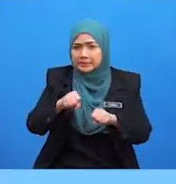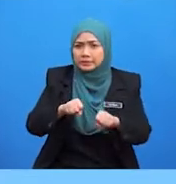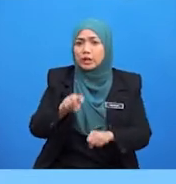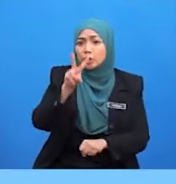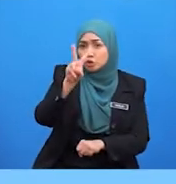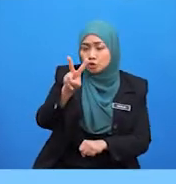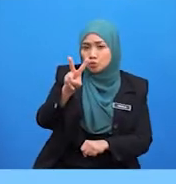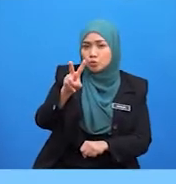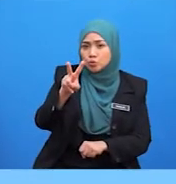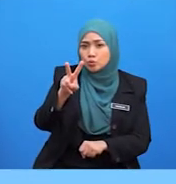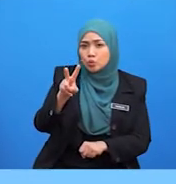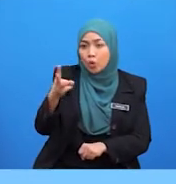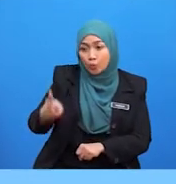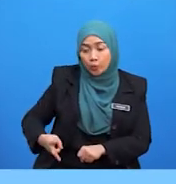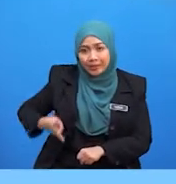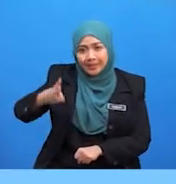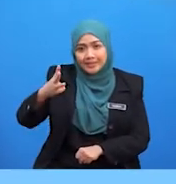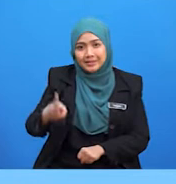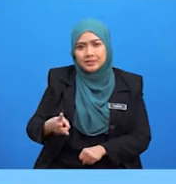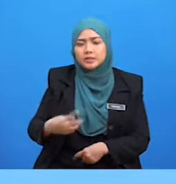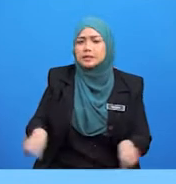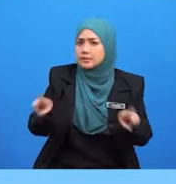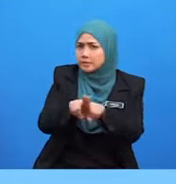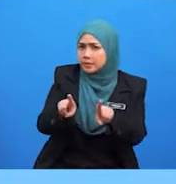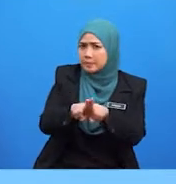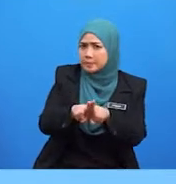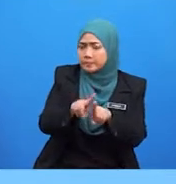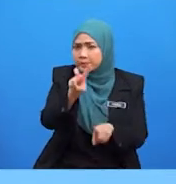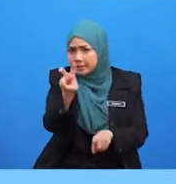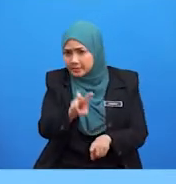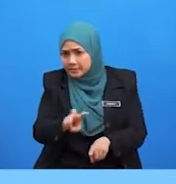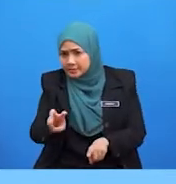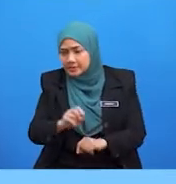have 2 wheels of the same size.